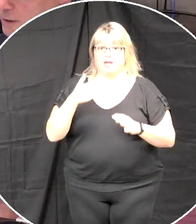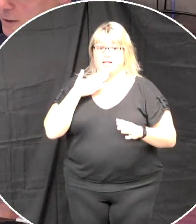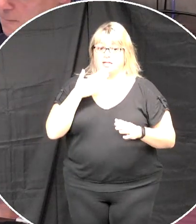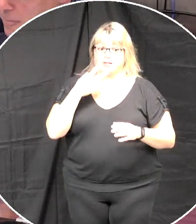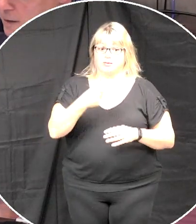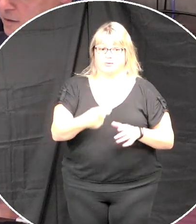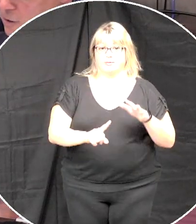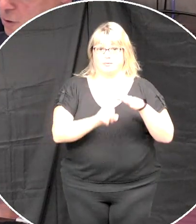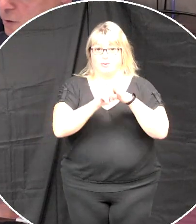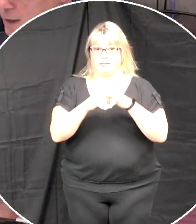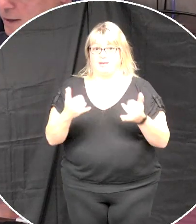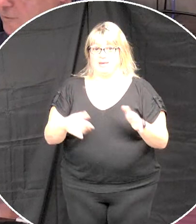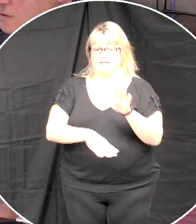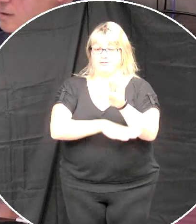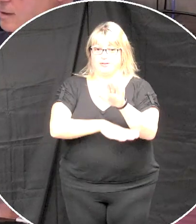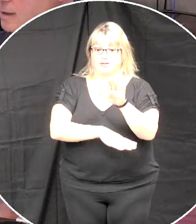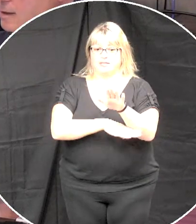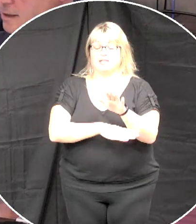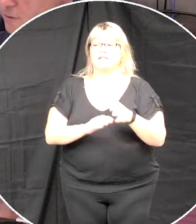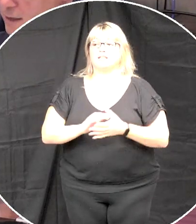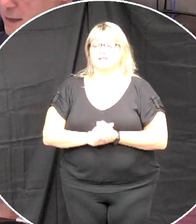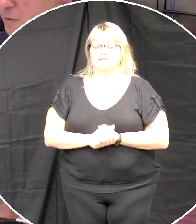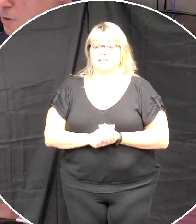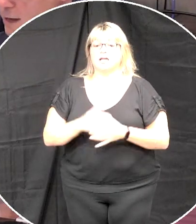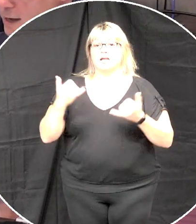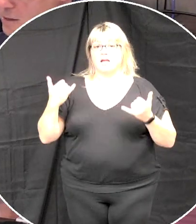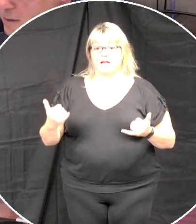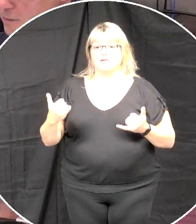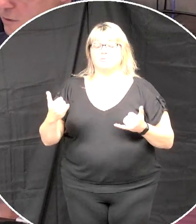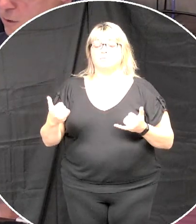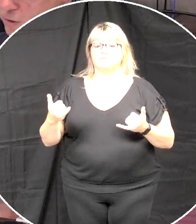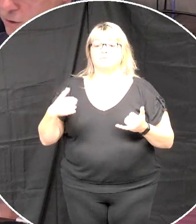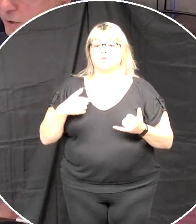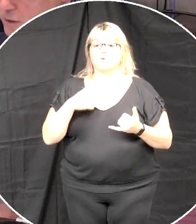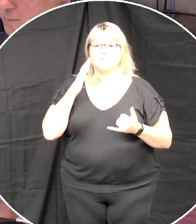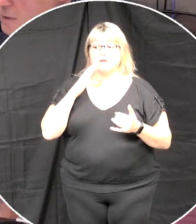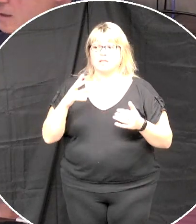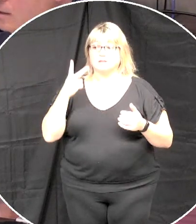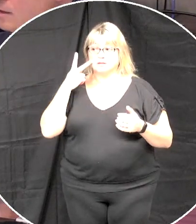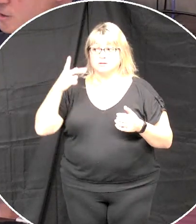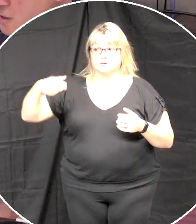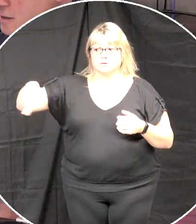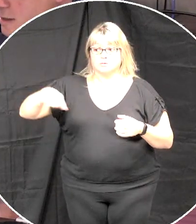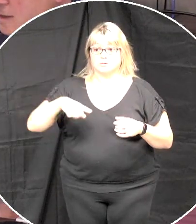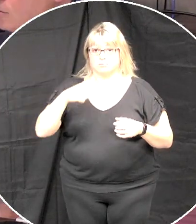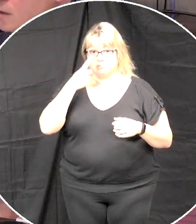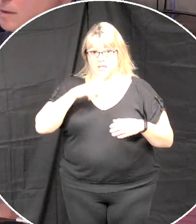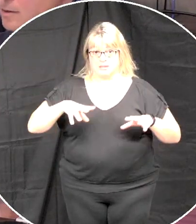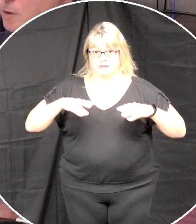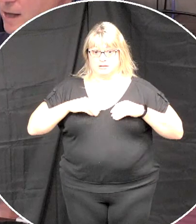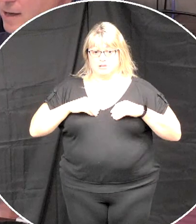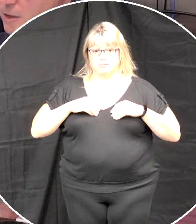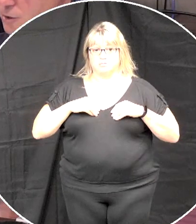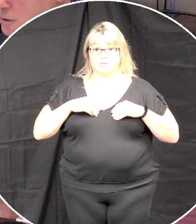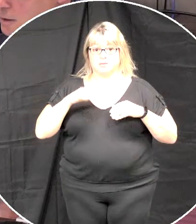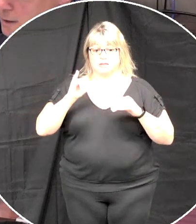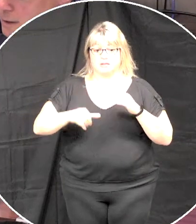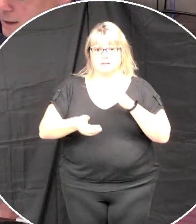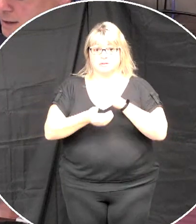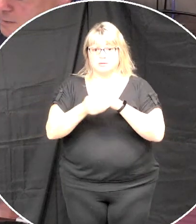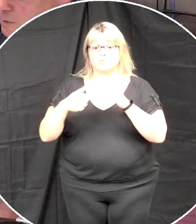afternoon. So given that now, we're going to ask for a motion to accept the agenda now with that